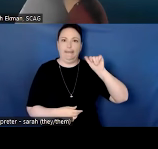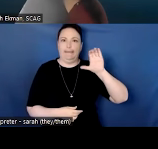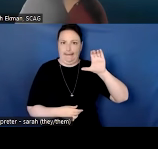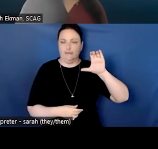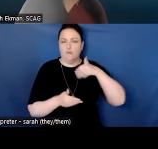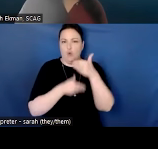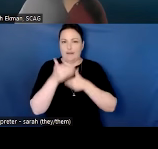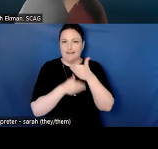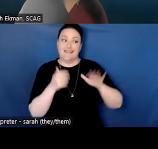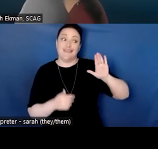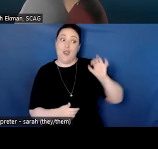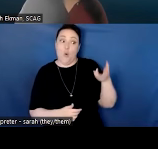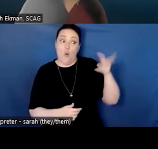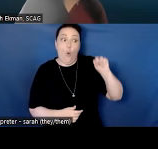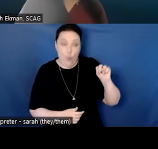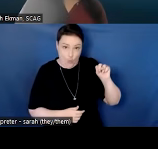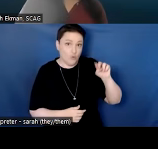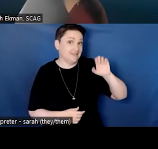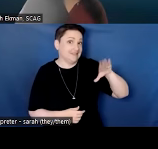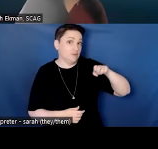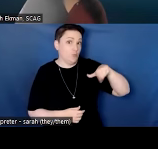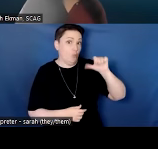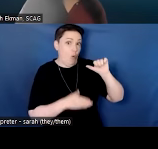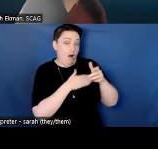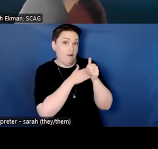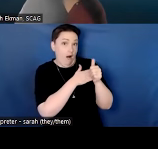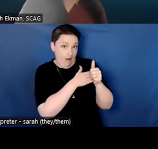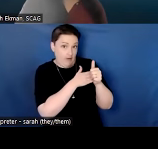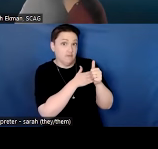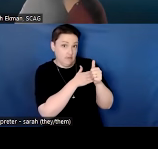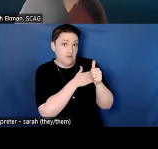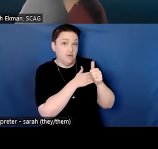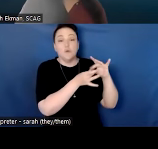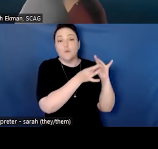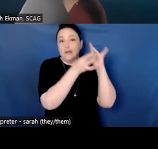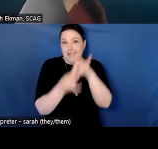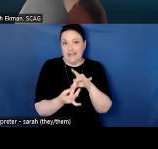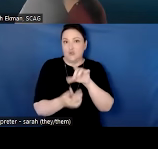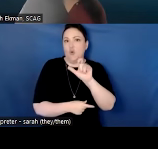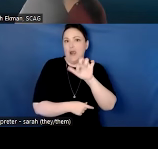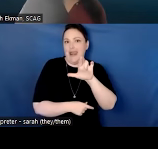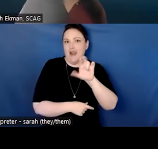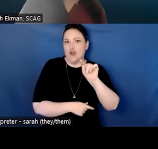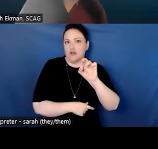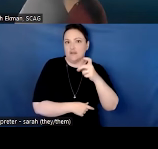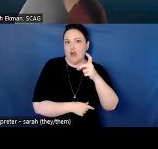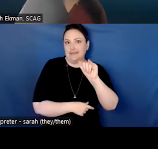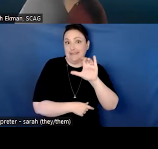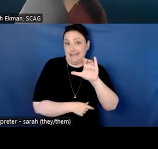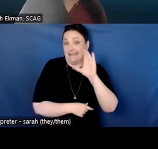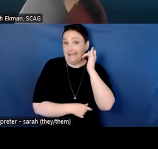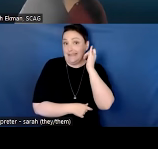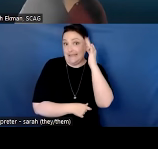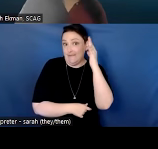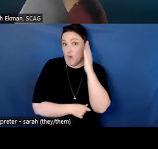CEQA guidelines on cumulative impacts, particularly focusing on air toxics. So I'm not sure if you're aware of that. If